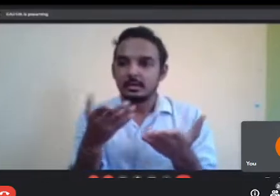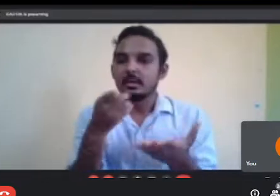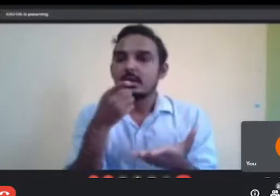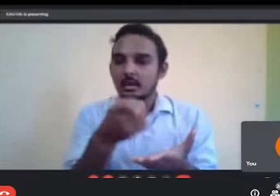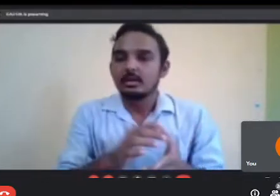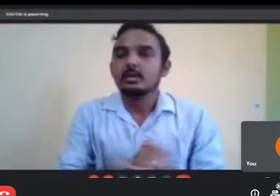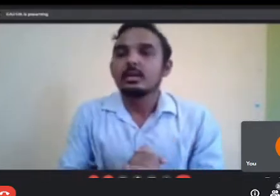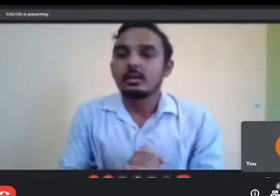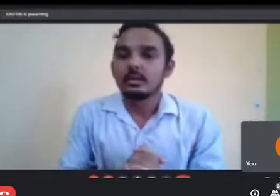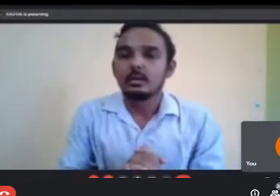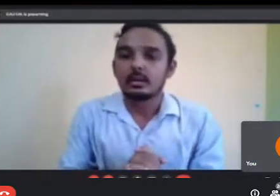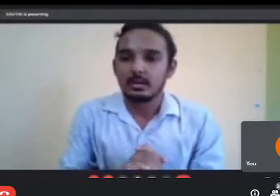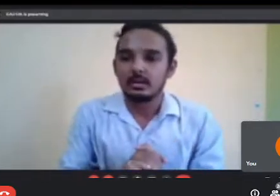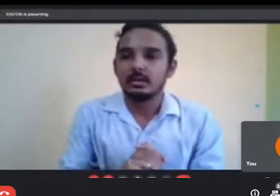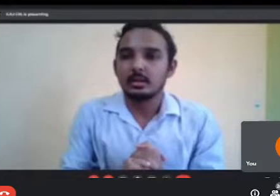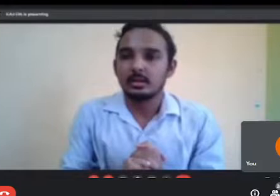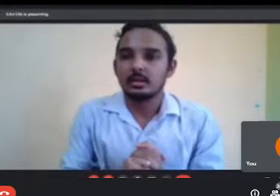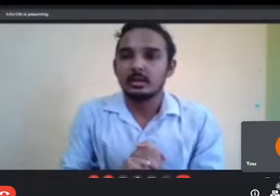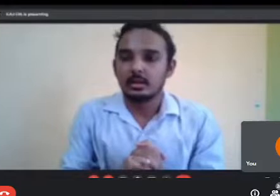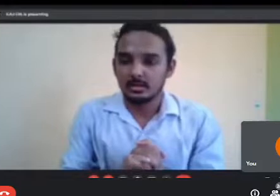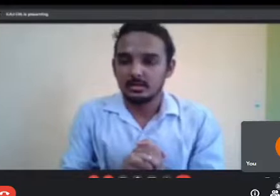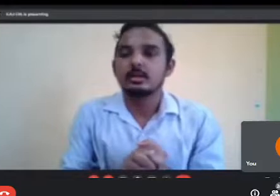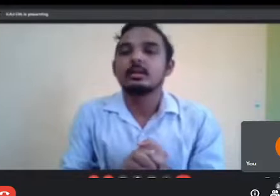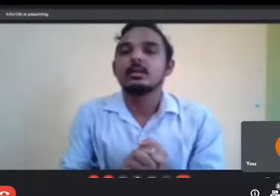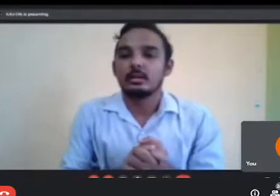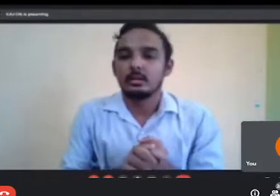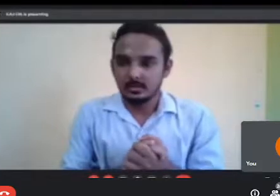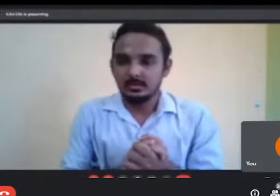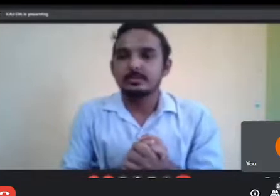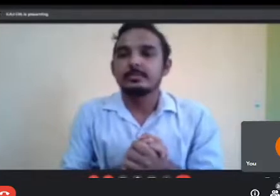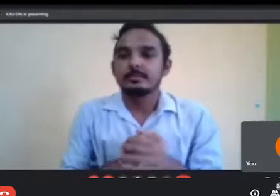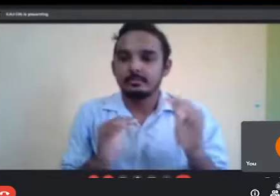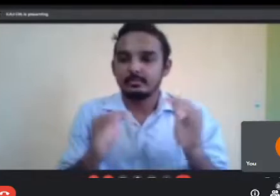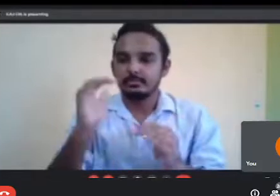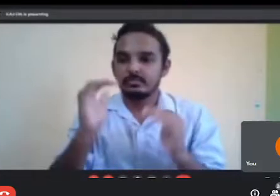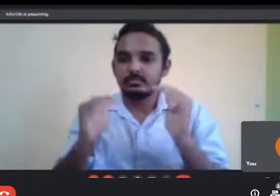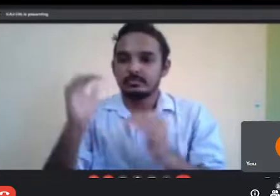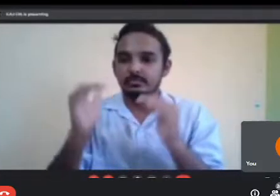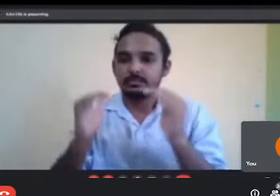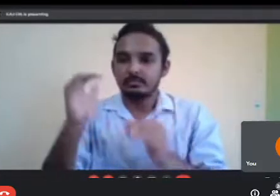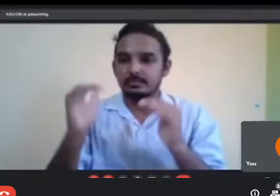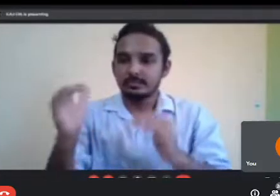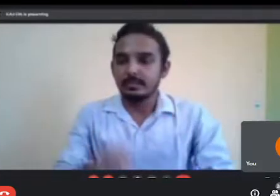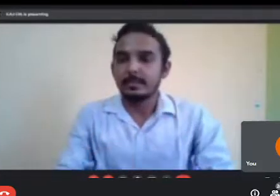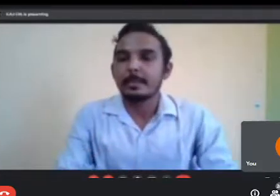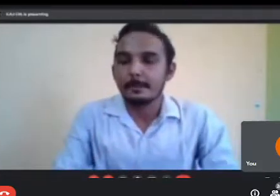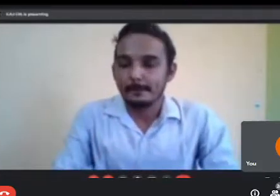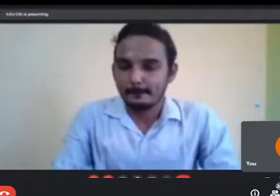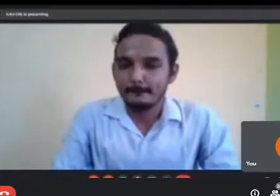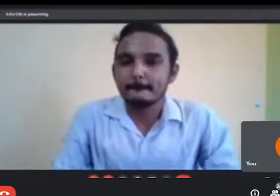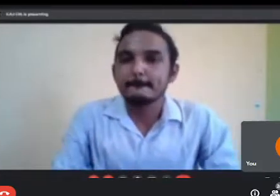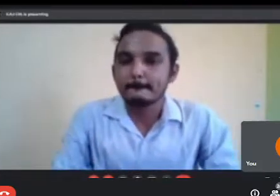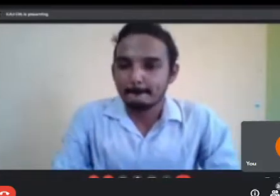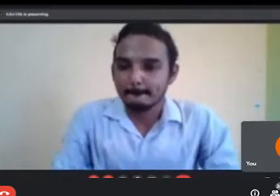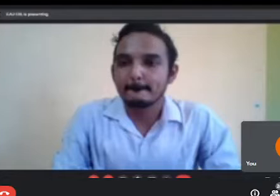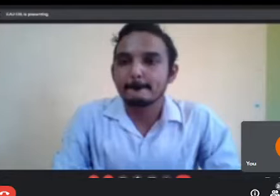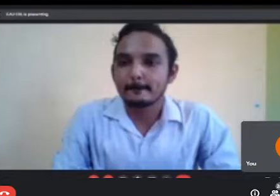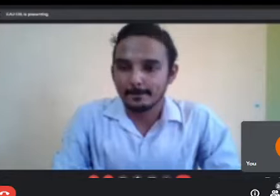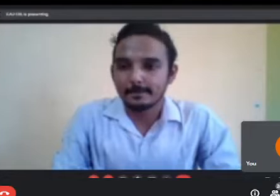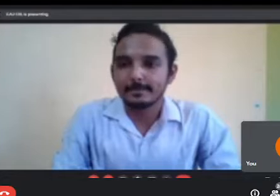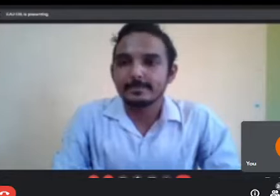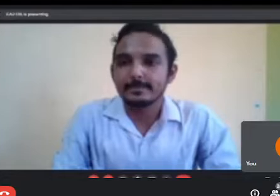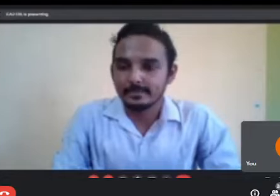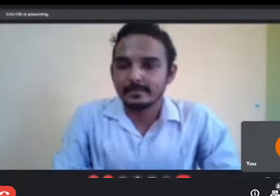rise. Even during the first, the pre-test, there are visible increase in the